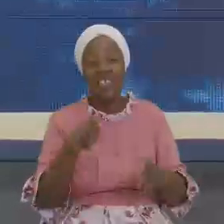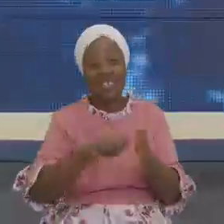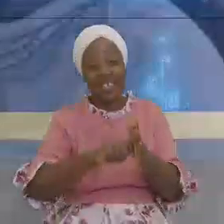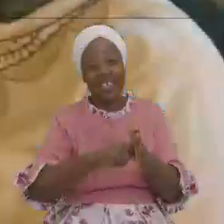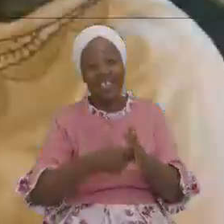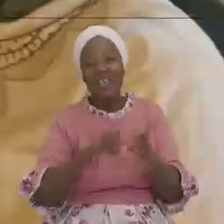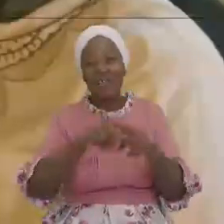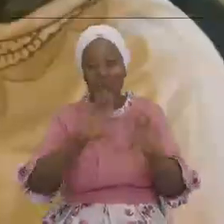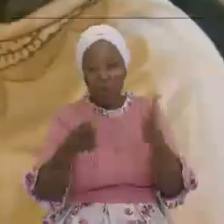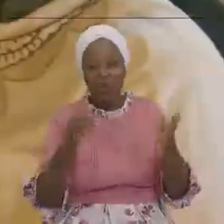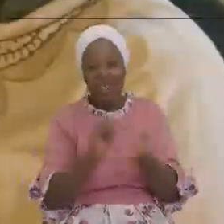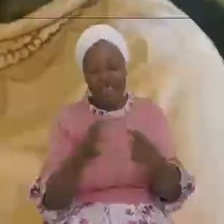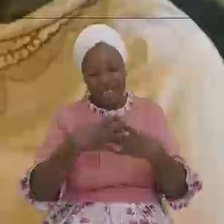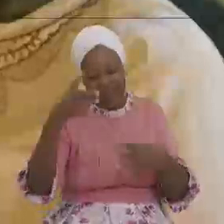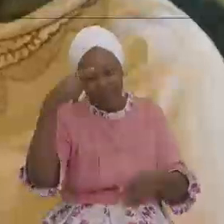tonight.